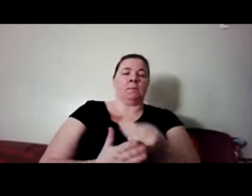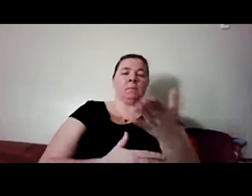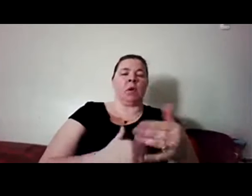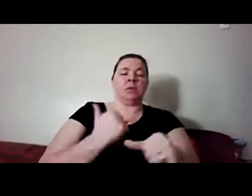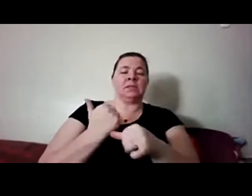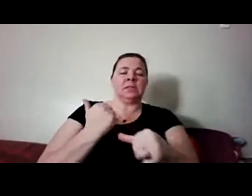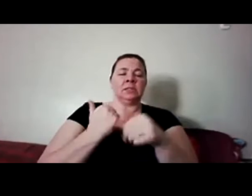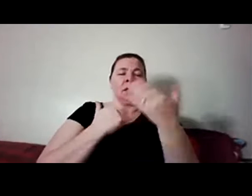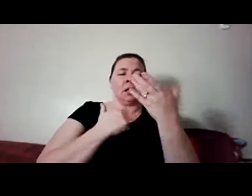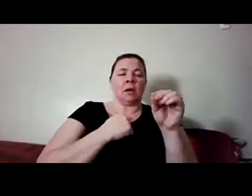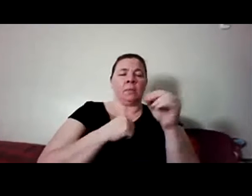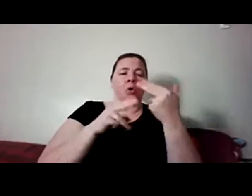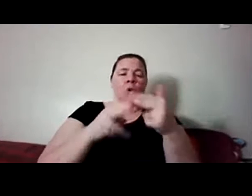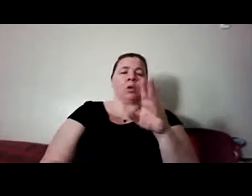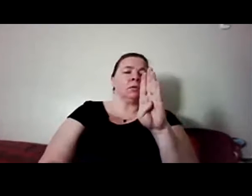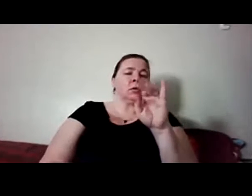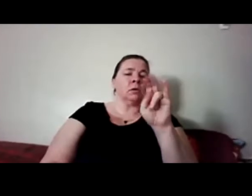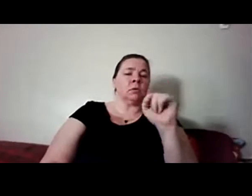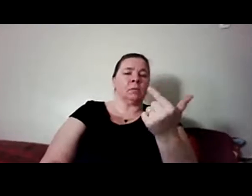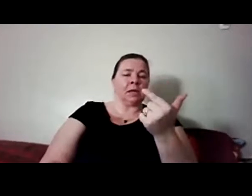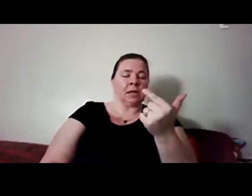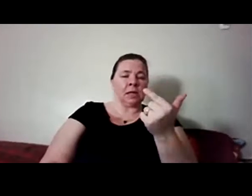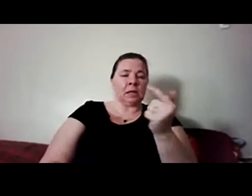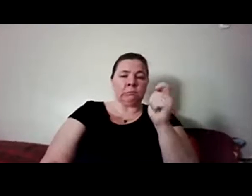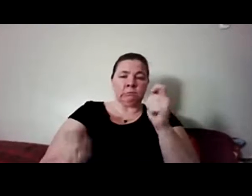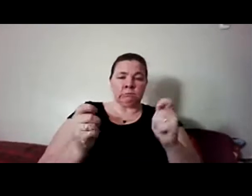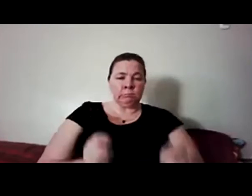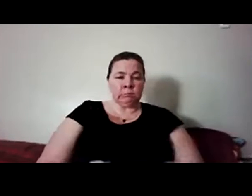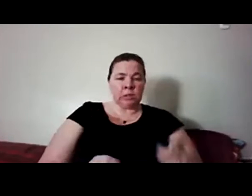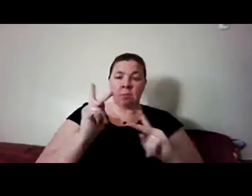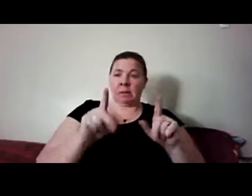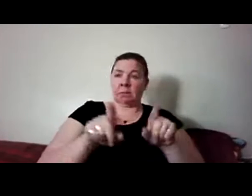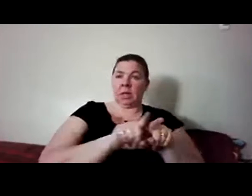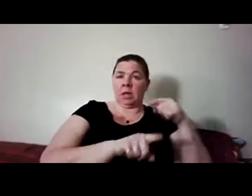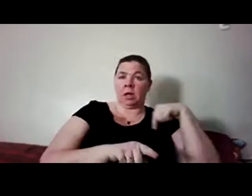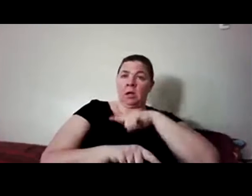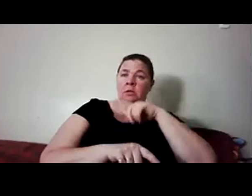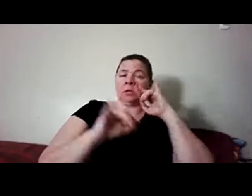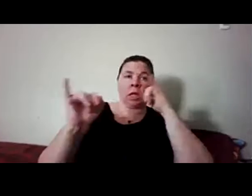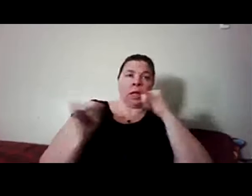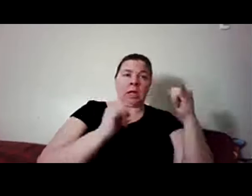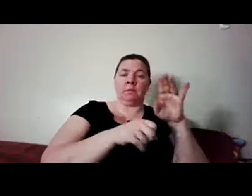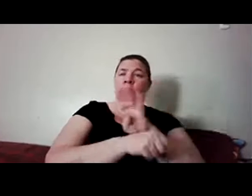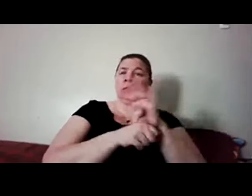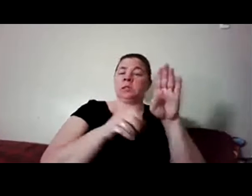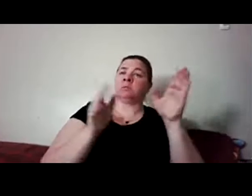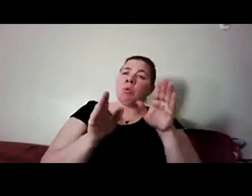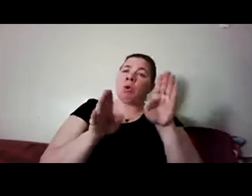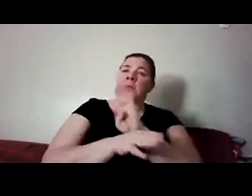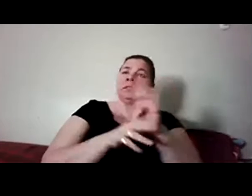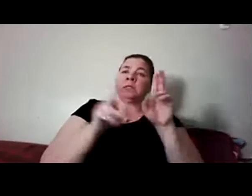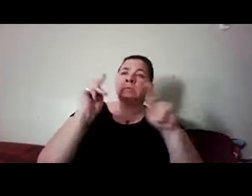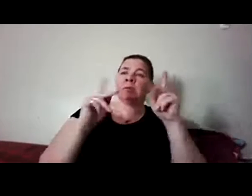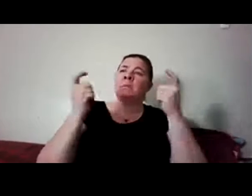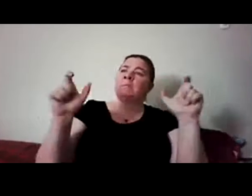company called Bing. He revamped it, and people like us, individual business people, small business people, big